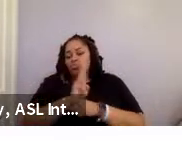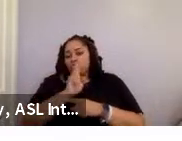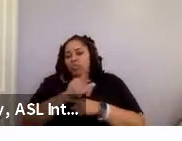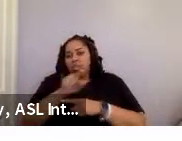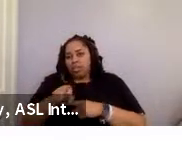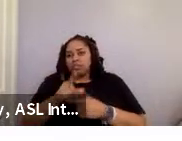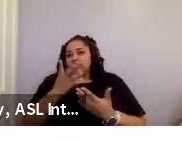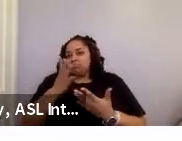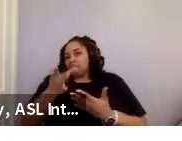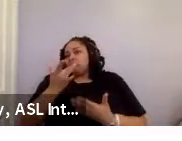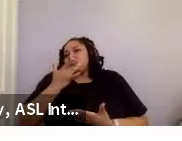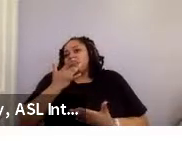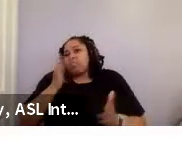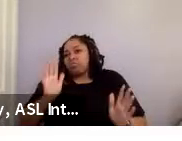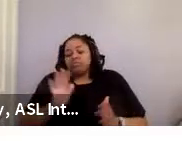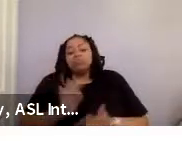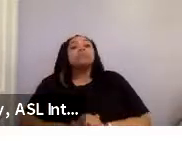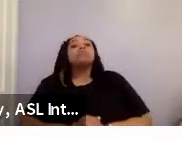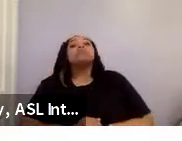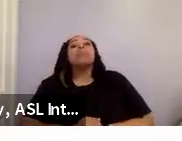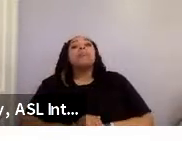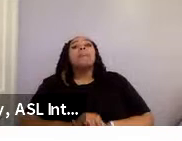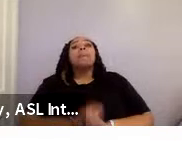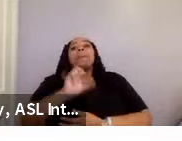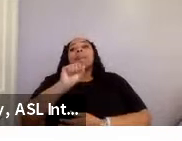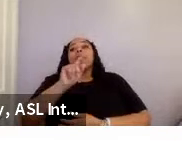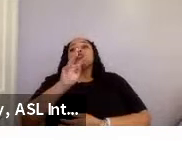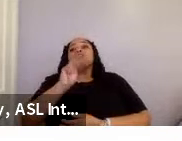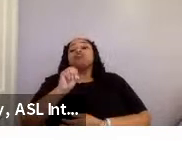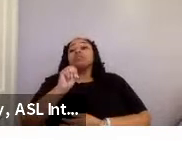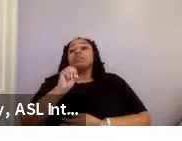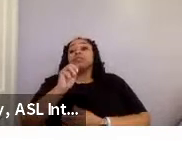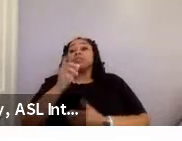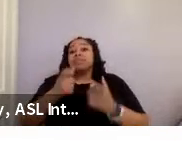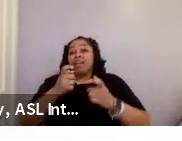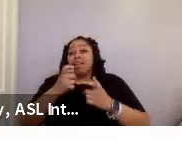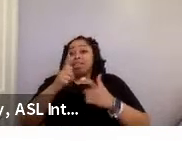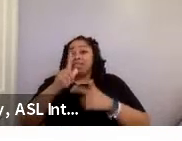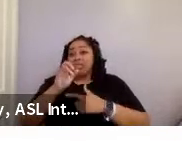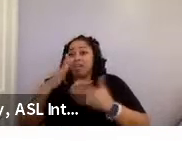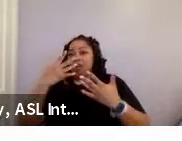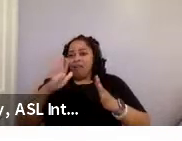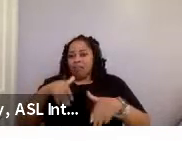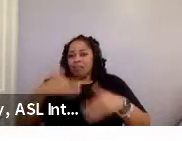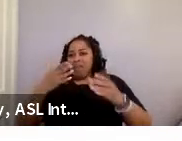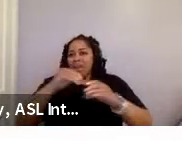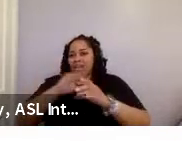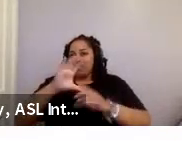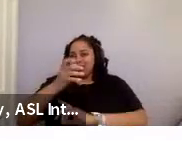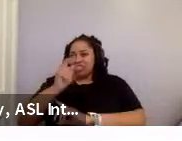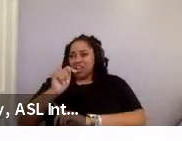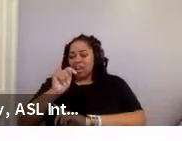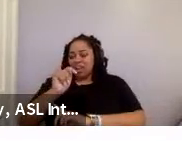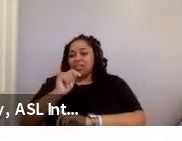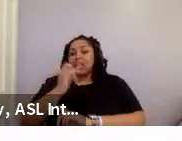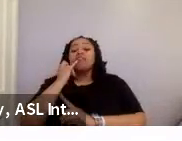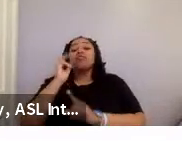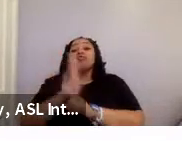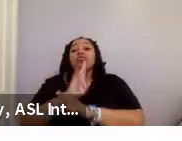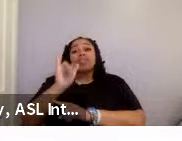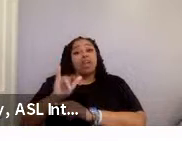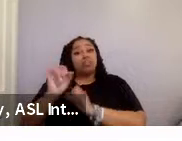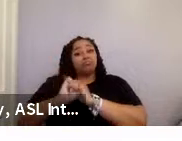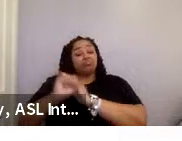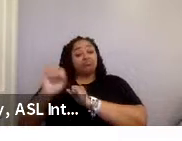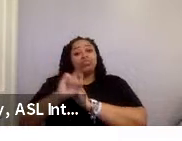this based on your preference. The StreamText link was provided in the chat area. If you're using StreamText, you will